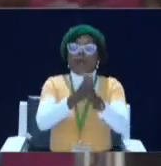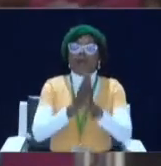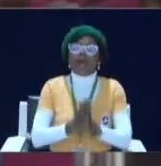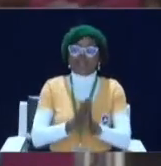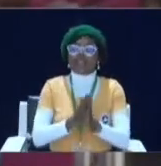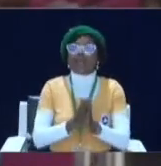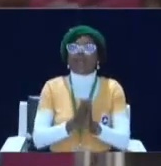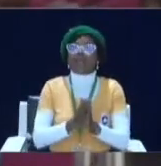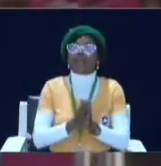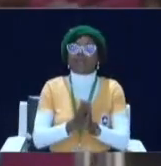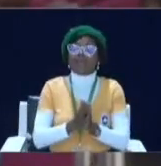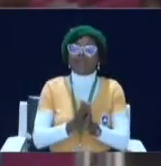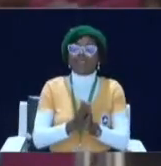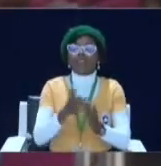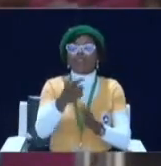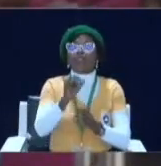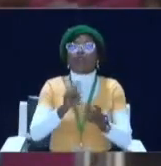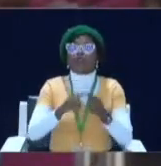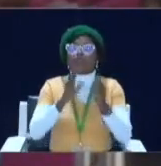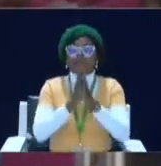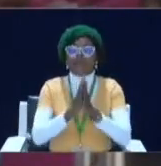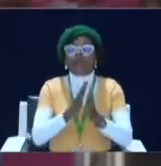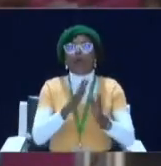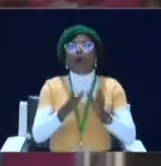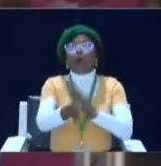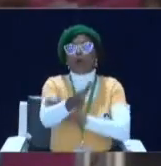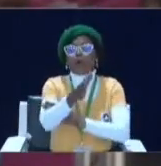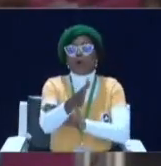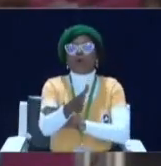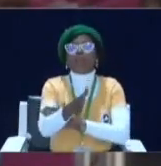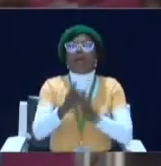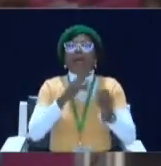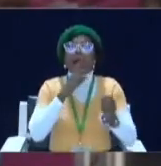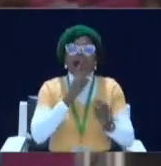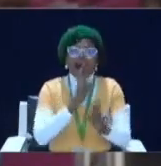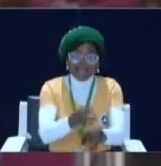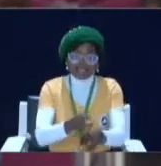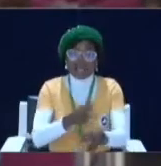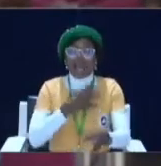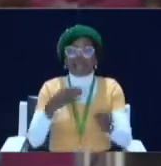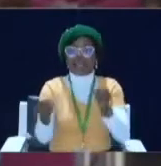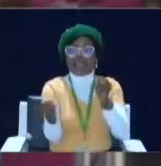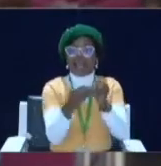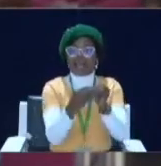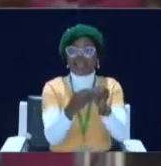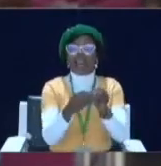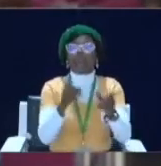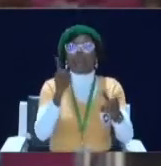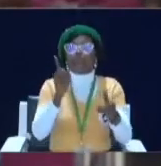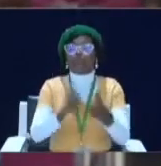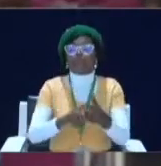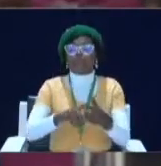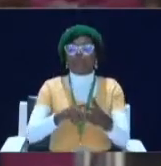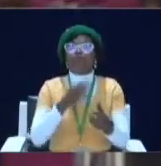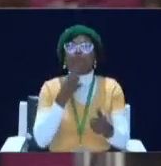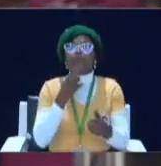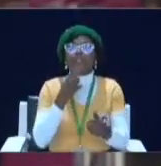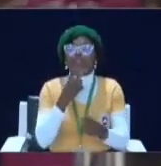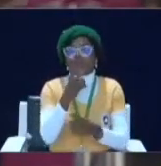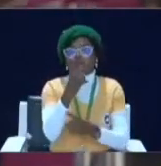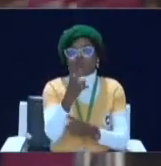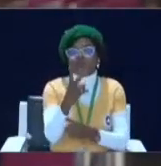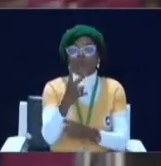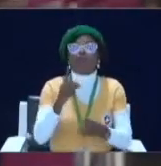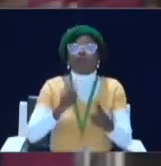life. God answered and added not only one sweetness to her family, but two.